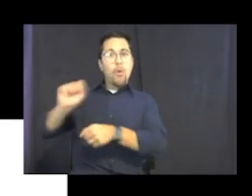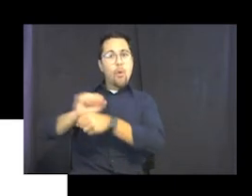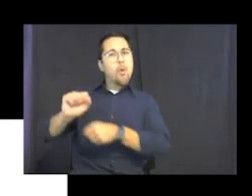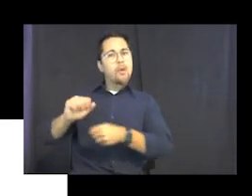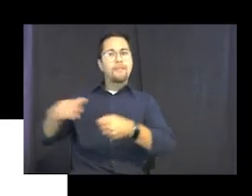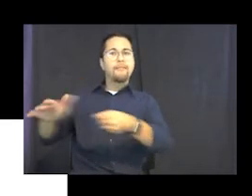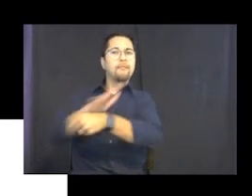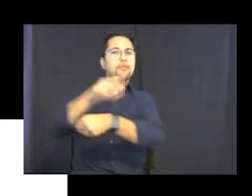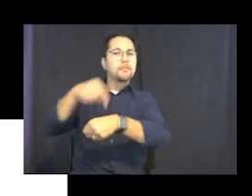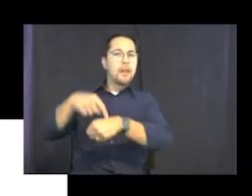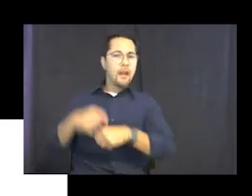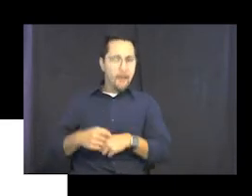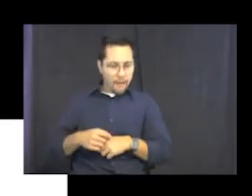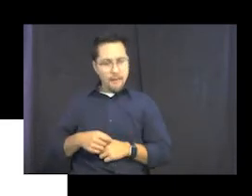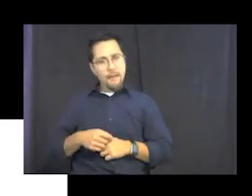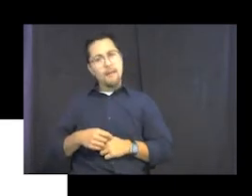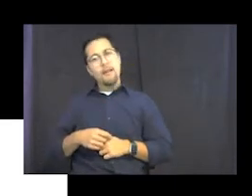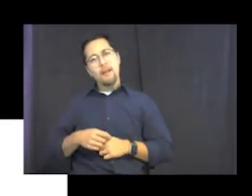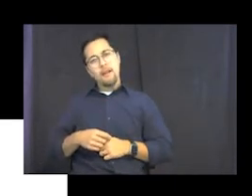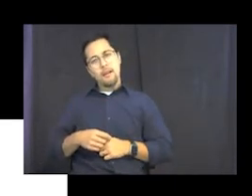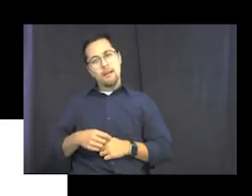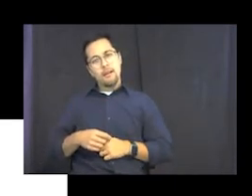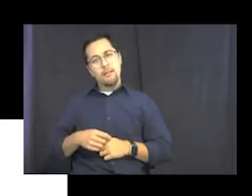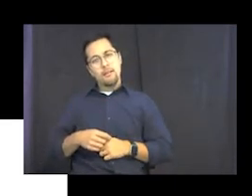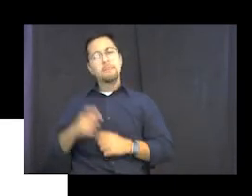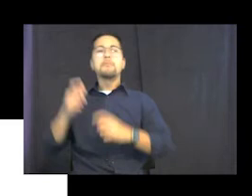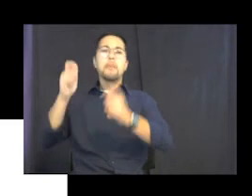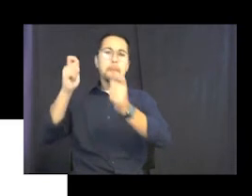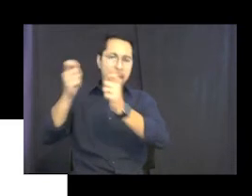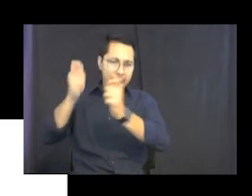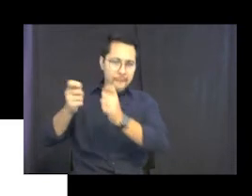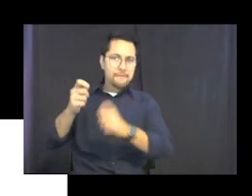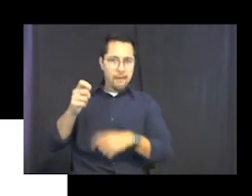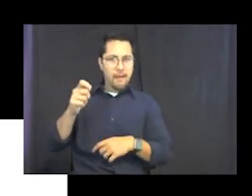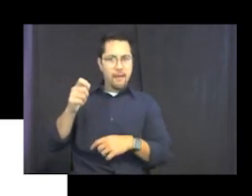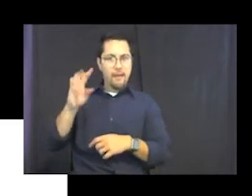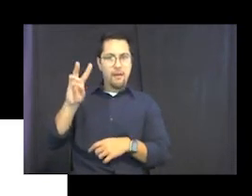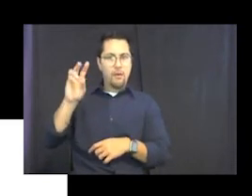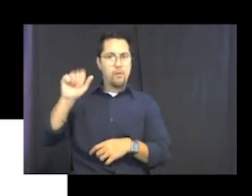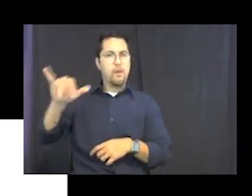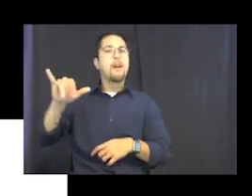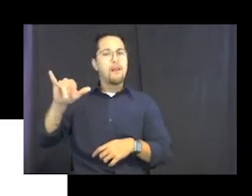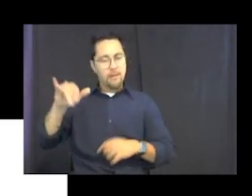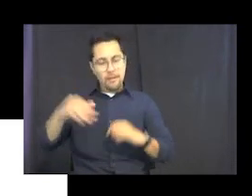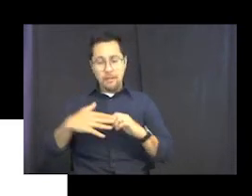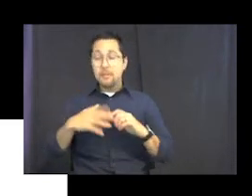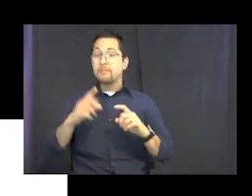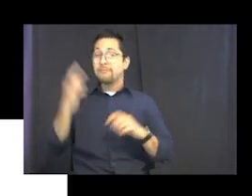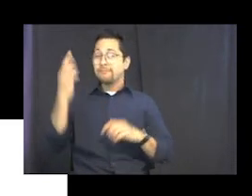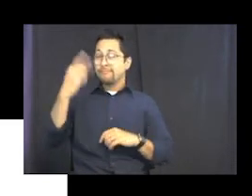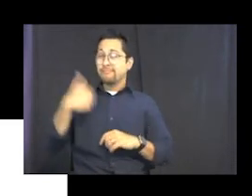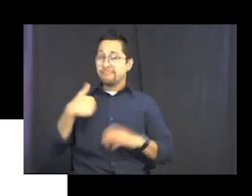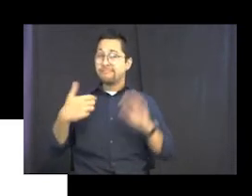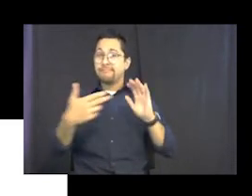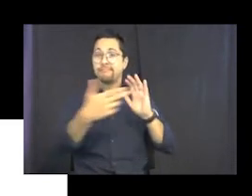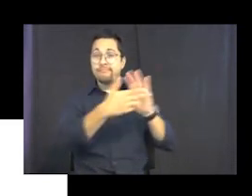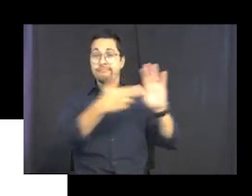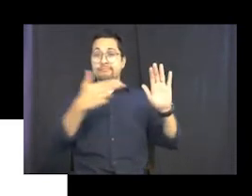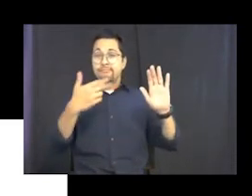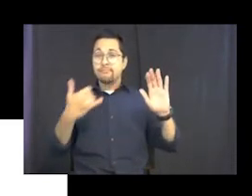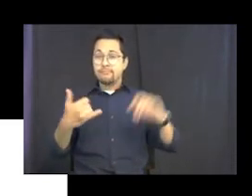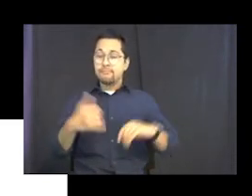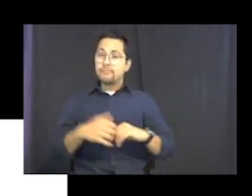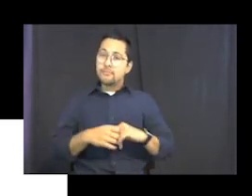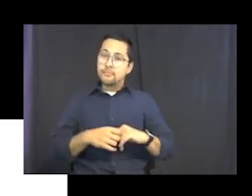full time to in a modified capacity, because I am now labeled